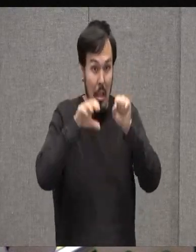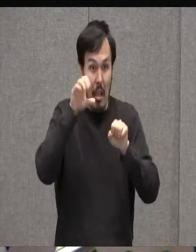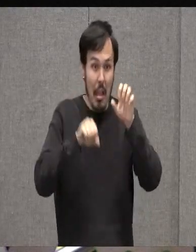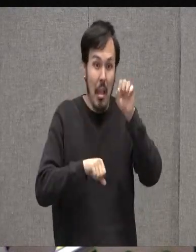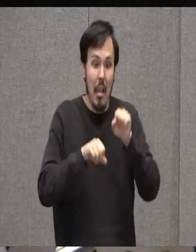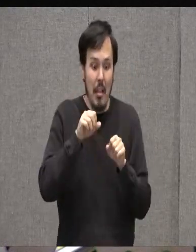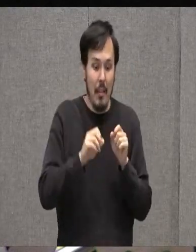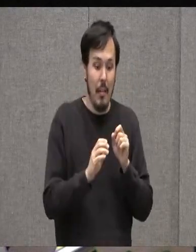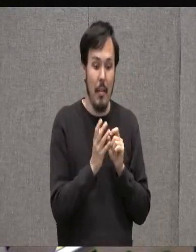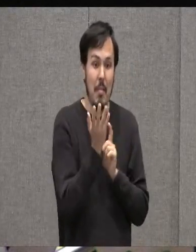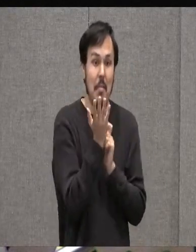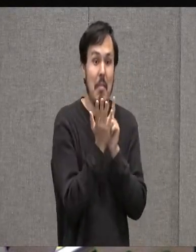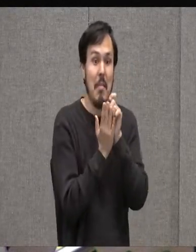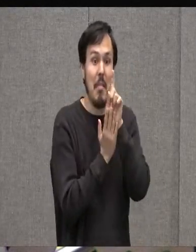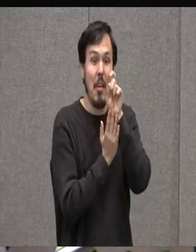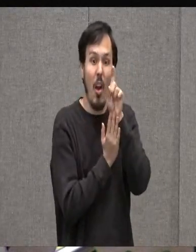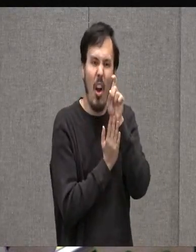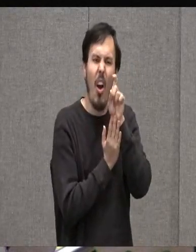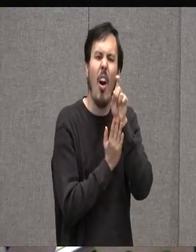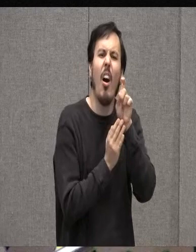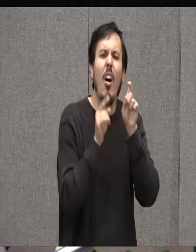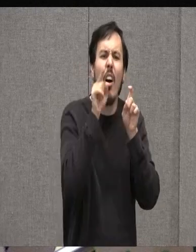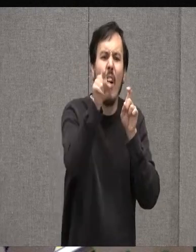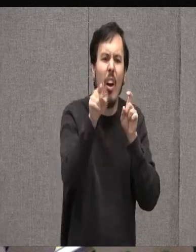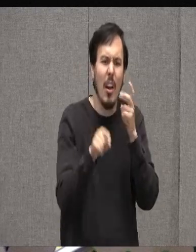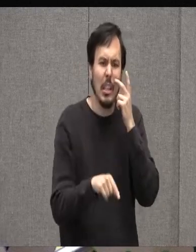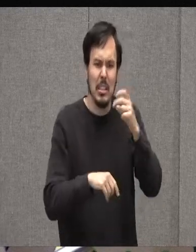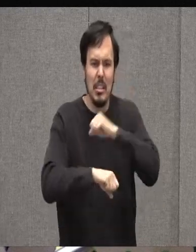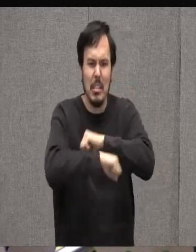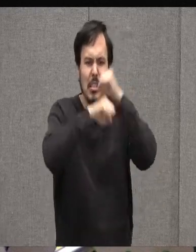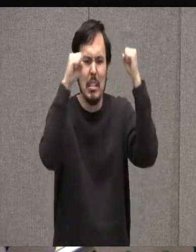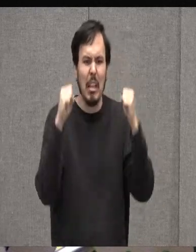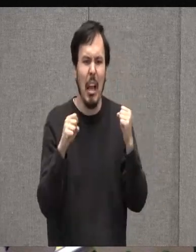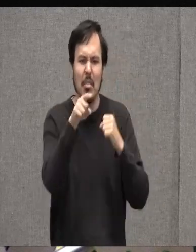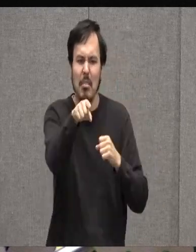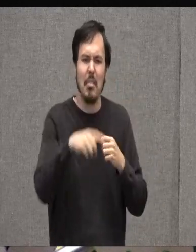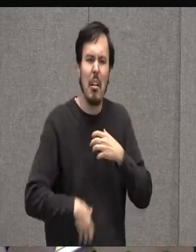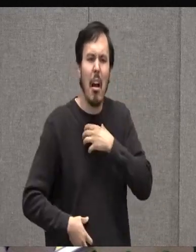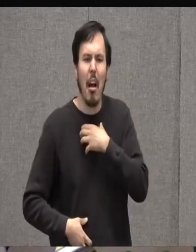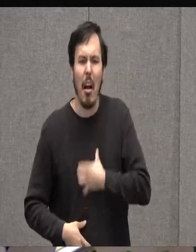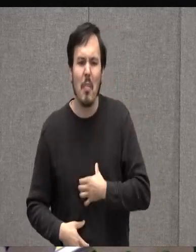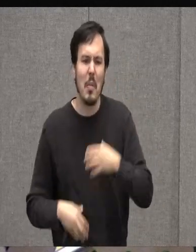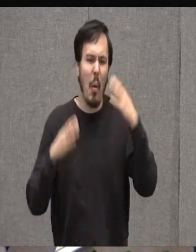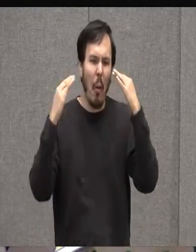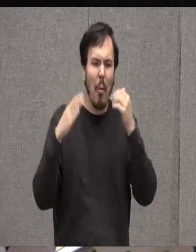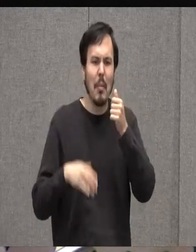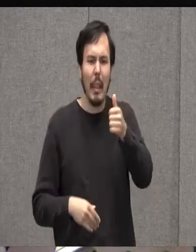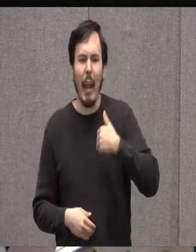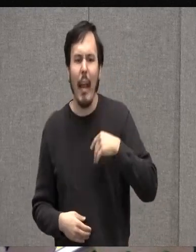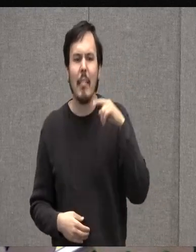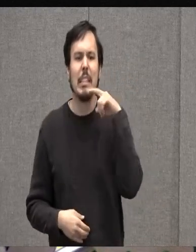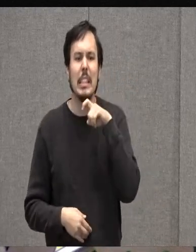Early one morning, Jim woke up and saw a great plant growing outside of his window. That's funny, he said. I wasn't there